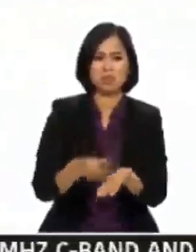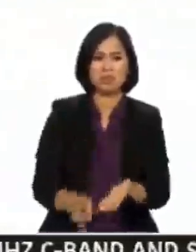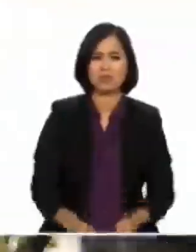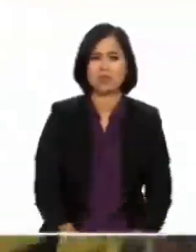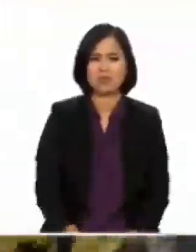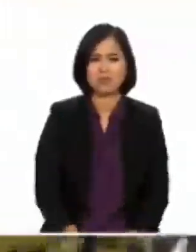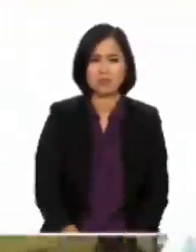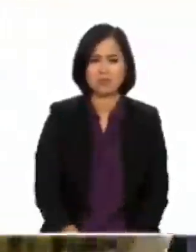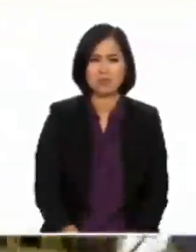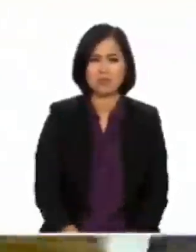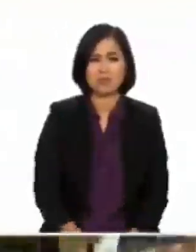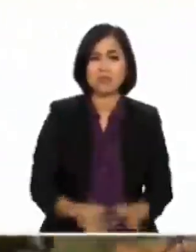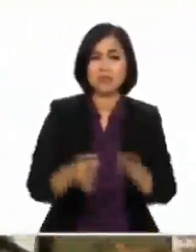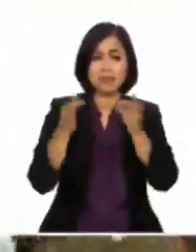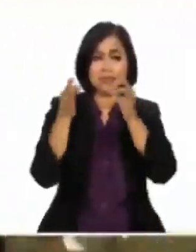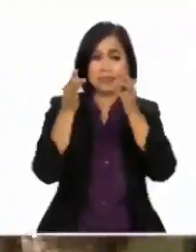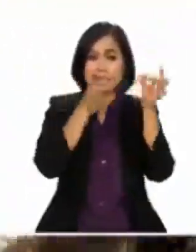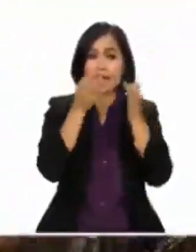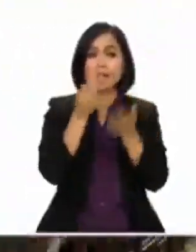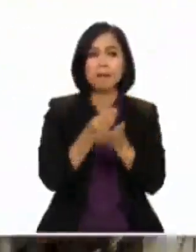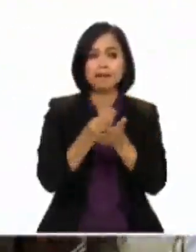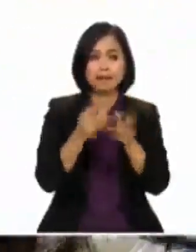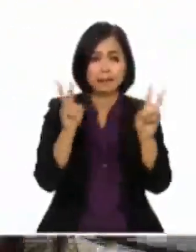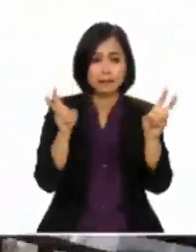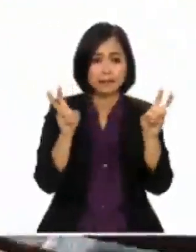Drug money killed